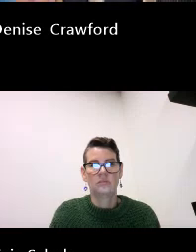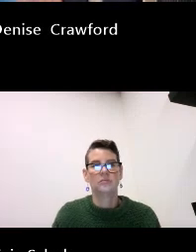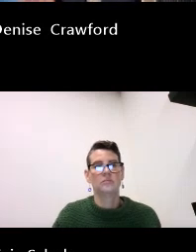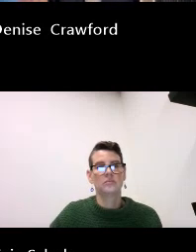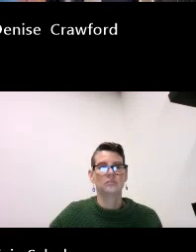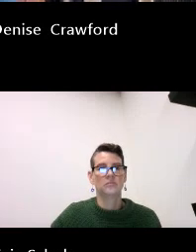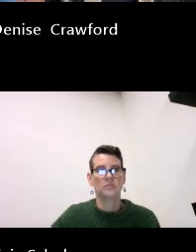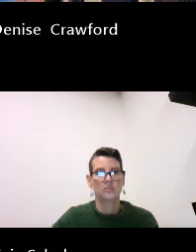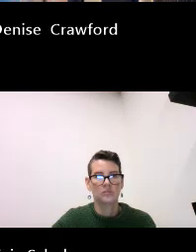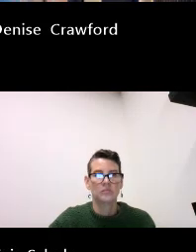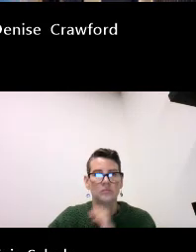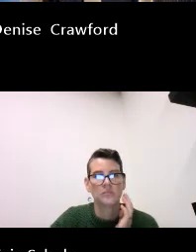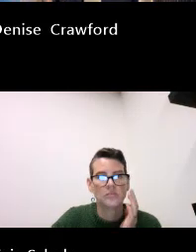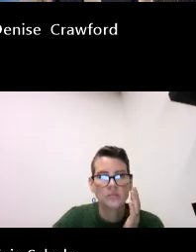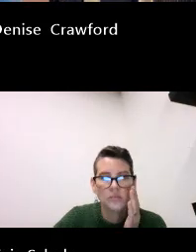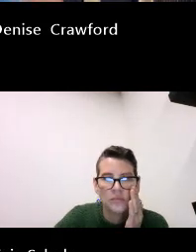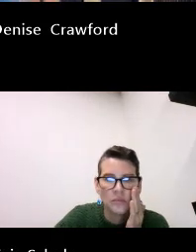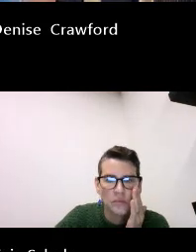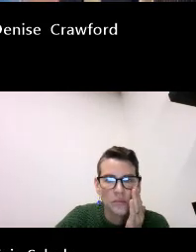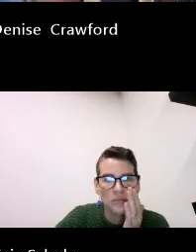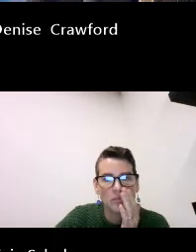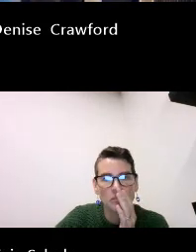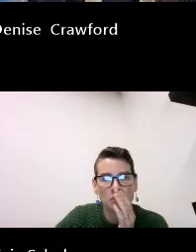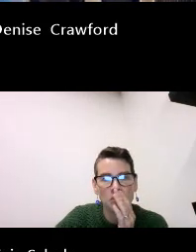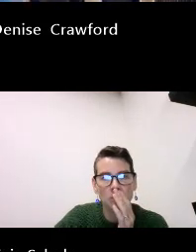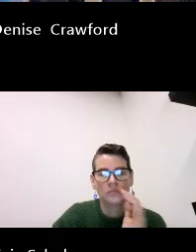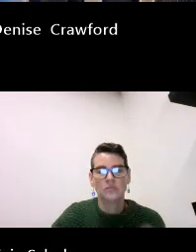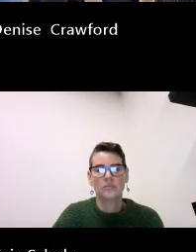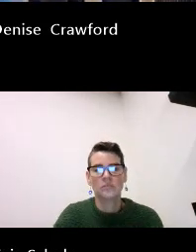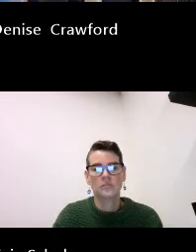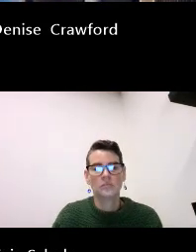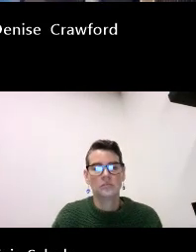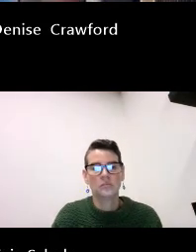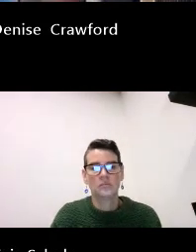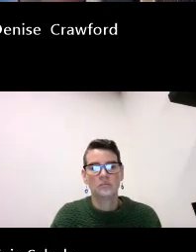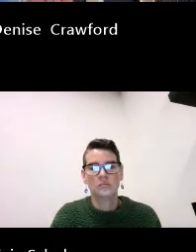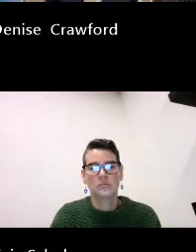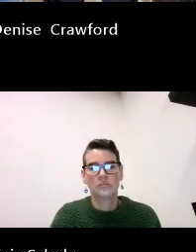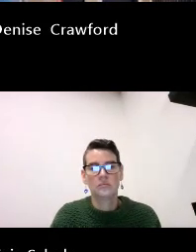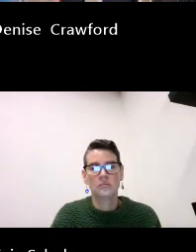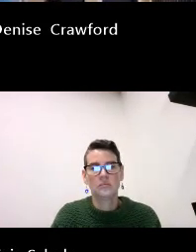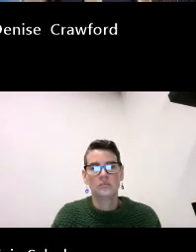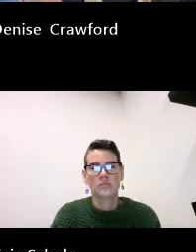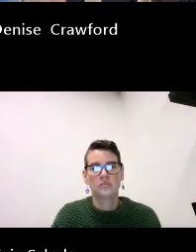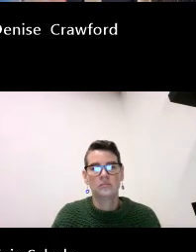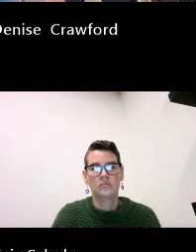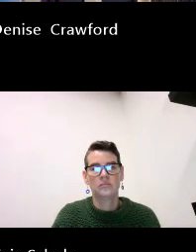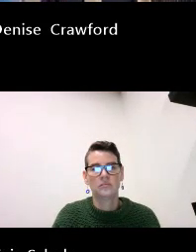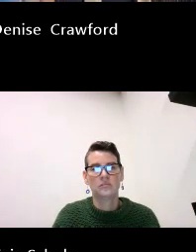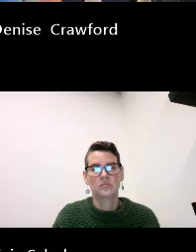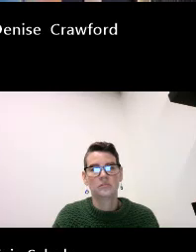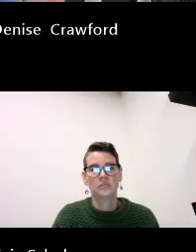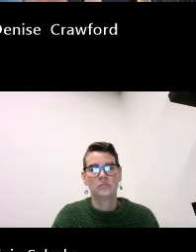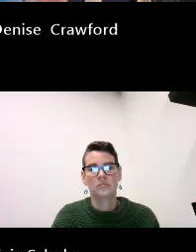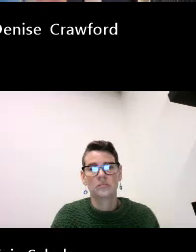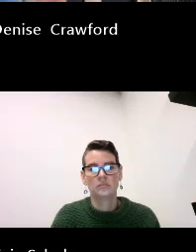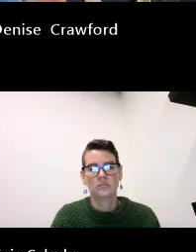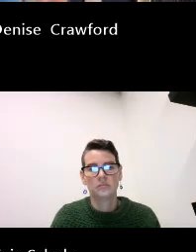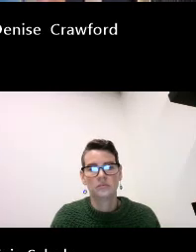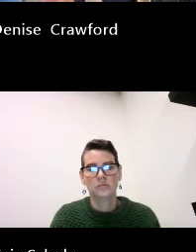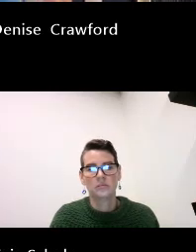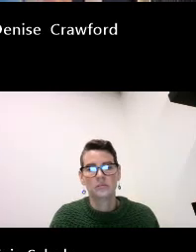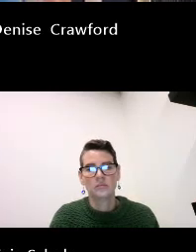and engagement in that session, that particular group session. And then the plan section can